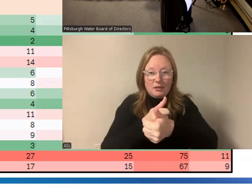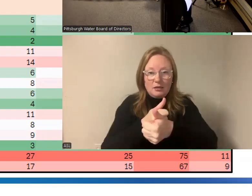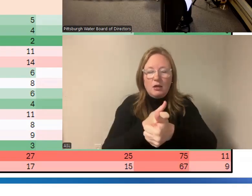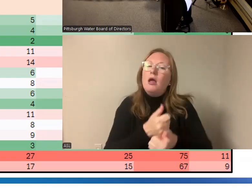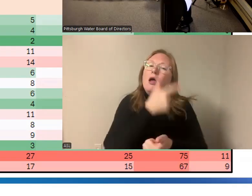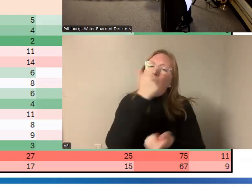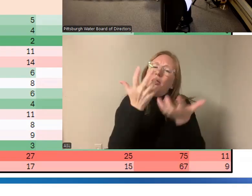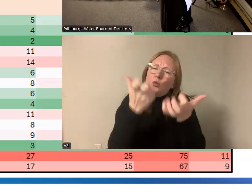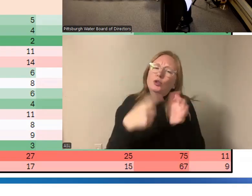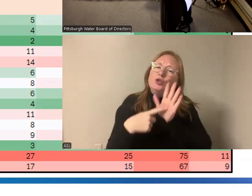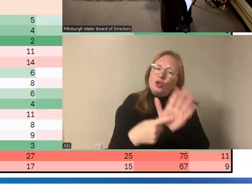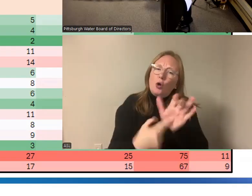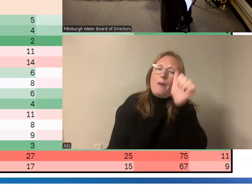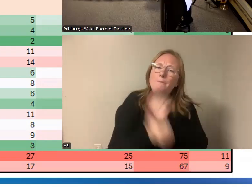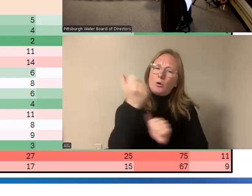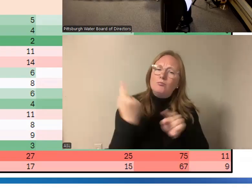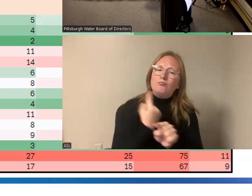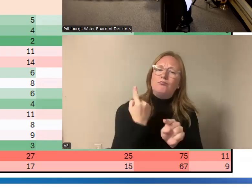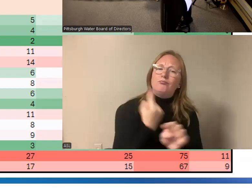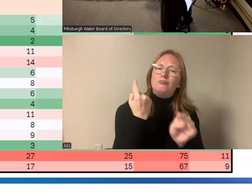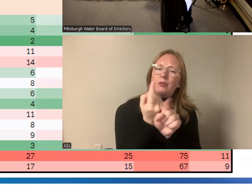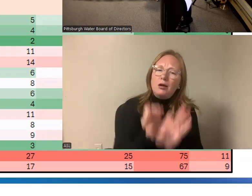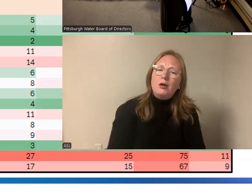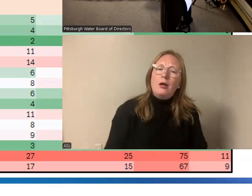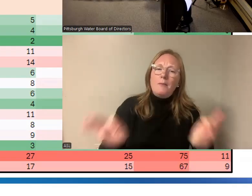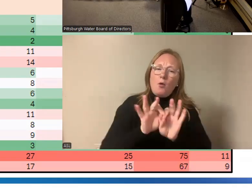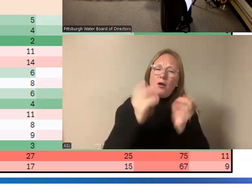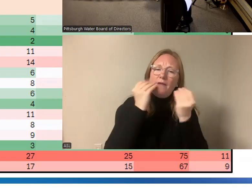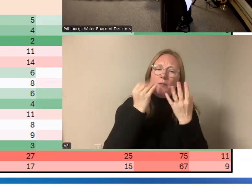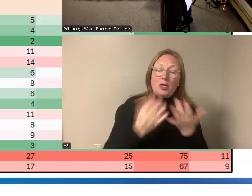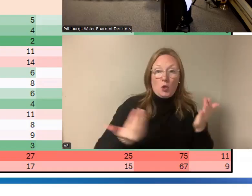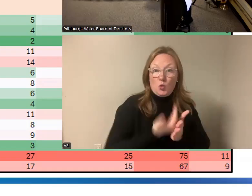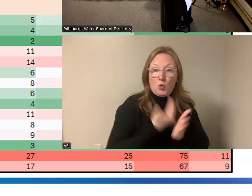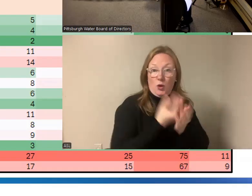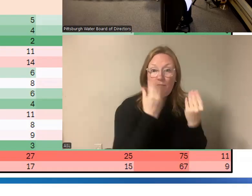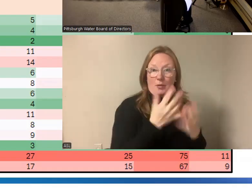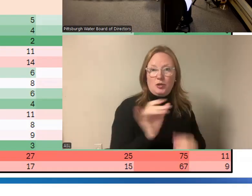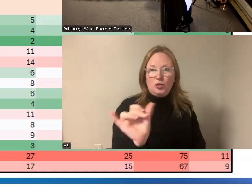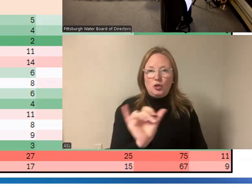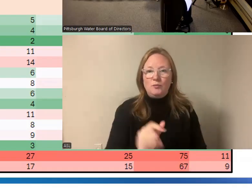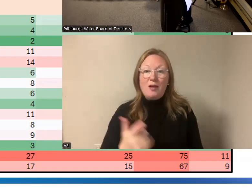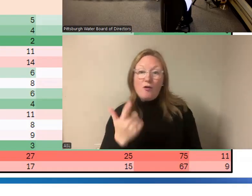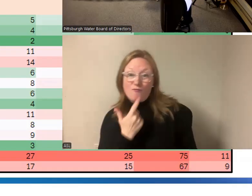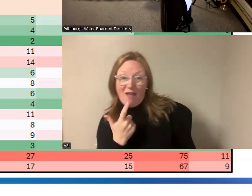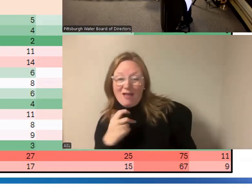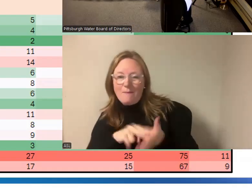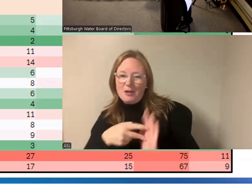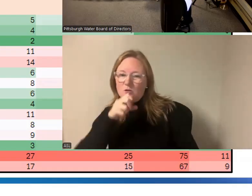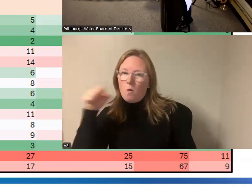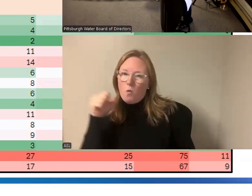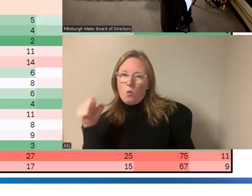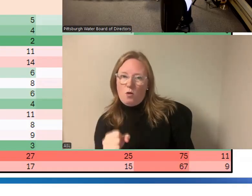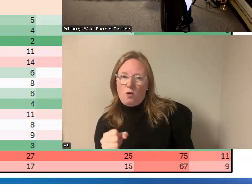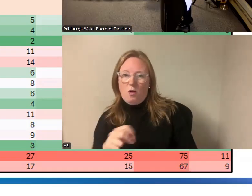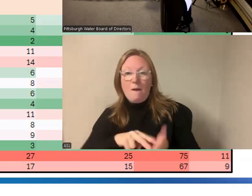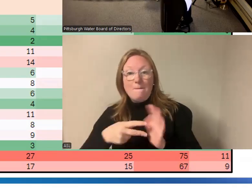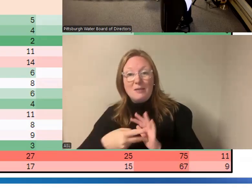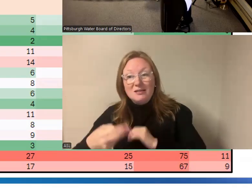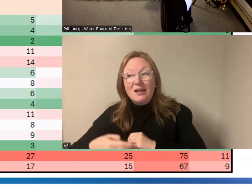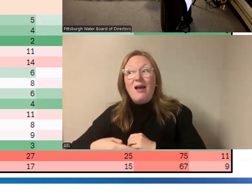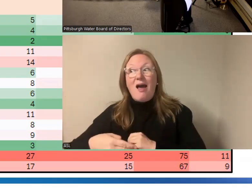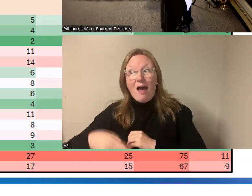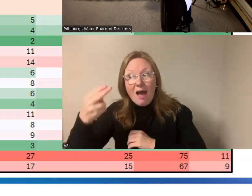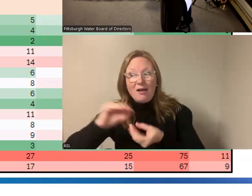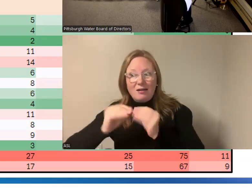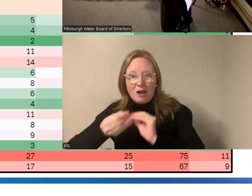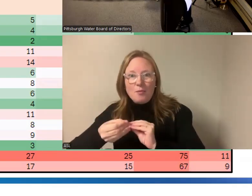most current information available in the GIS system. Quantities shown in red represent older sites and a higher number of each